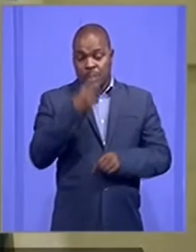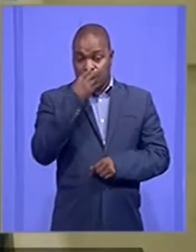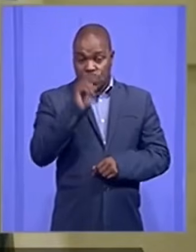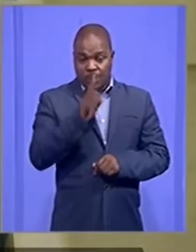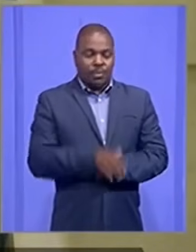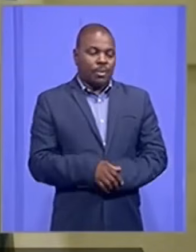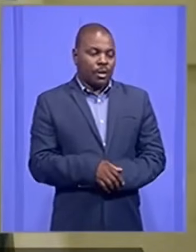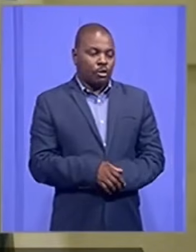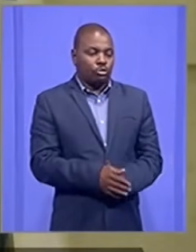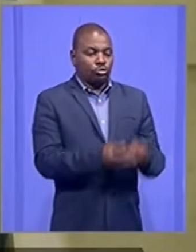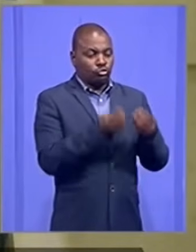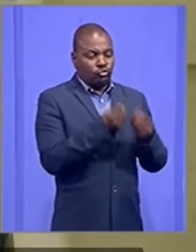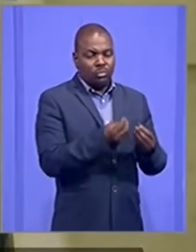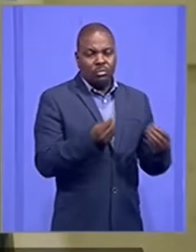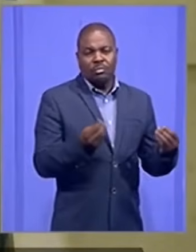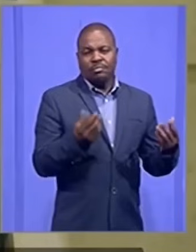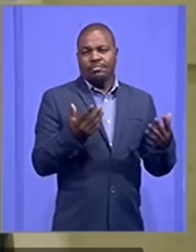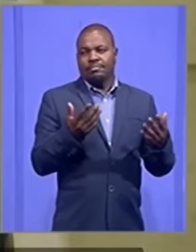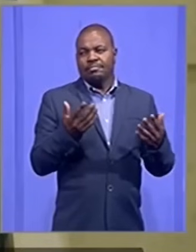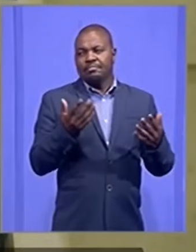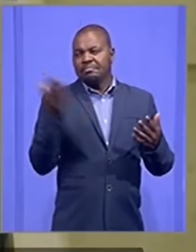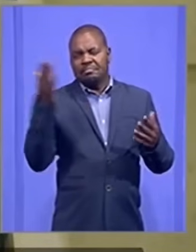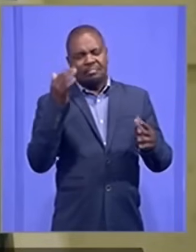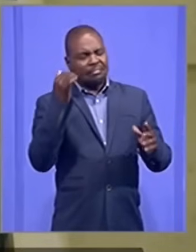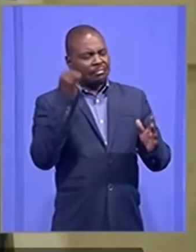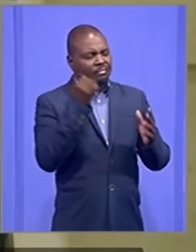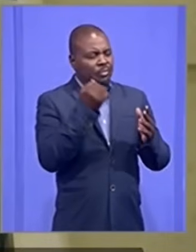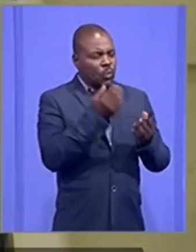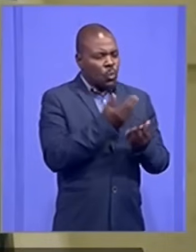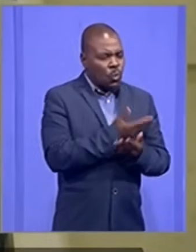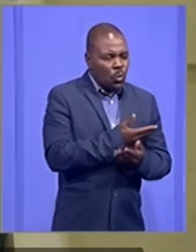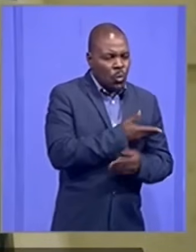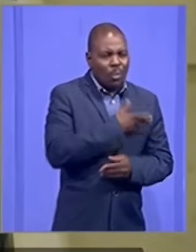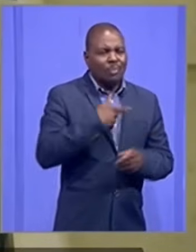slaughter of children, women,